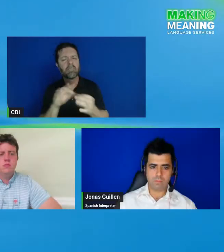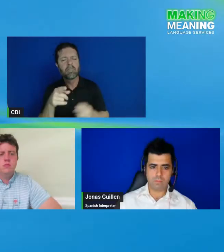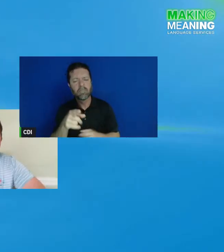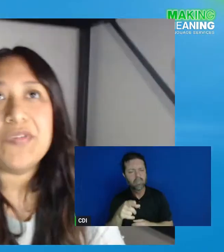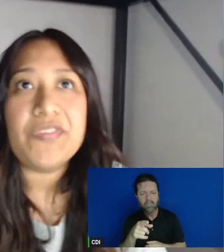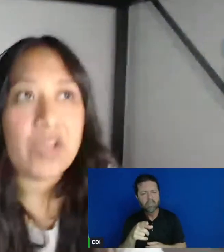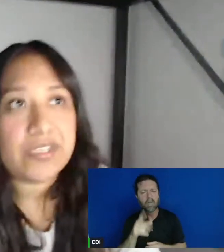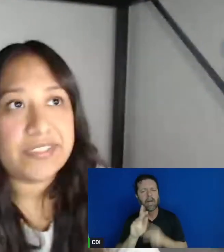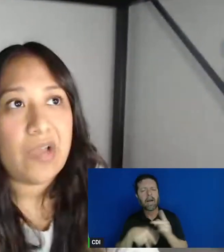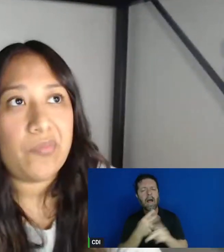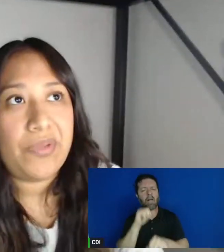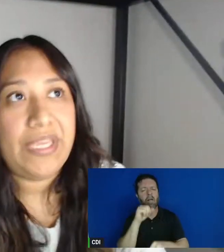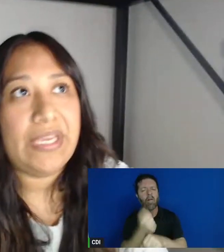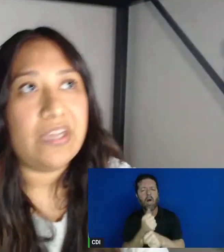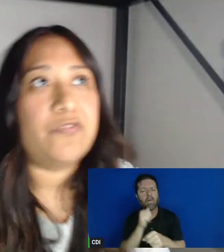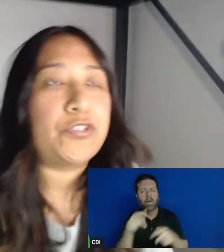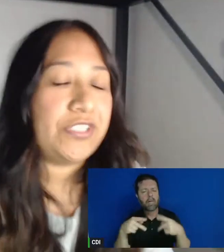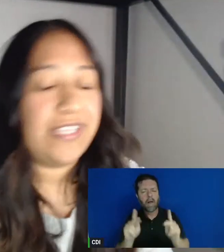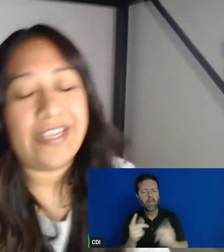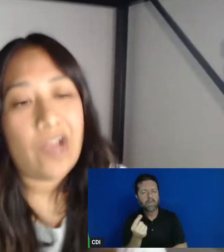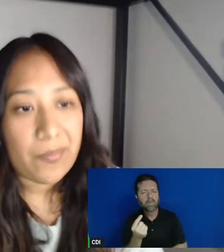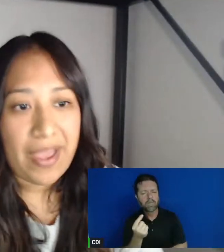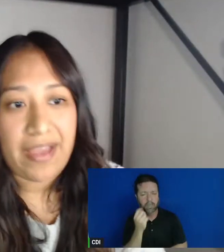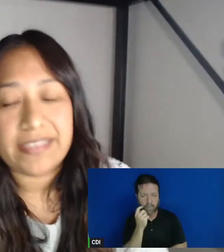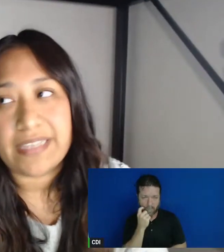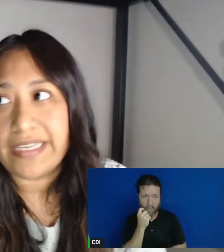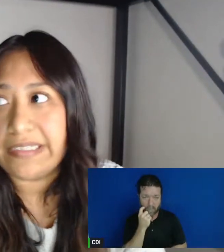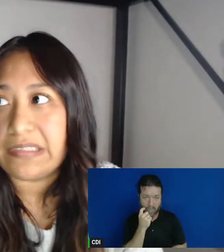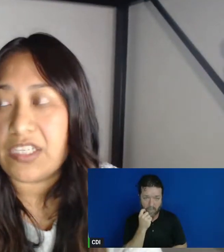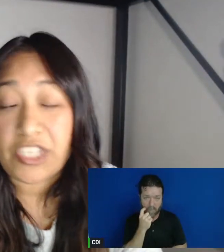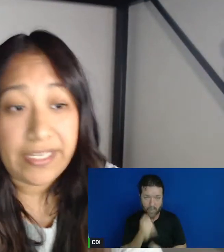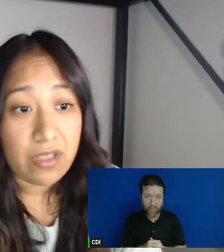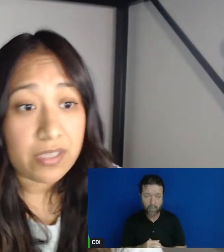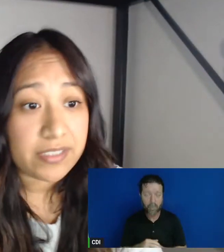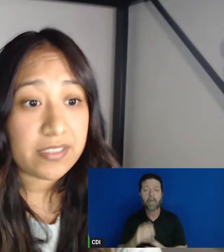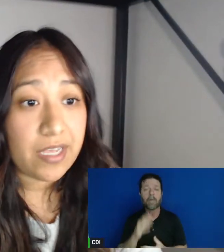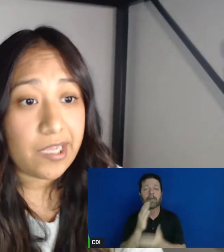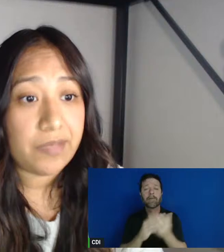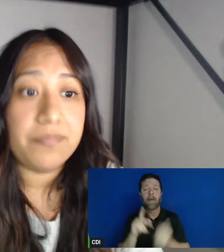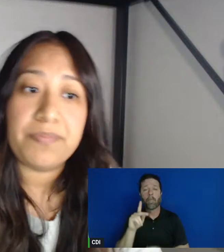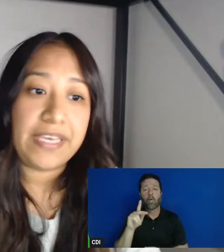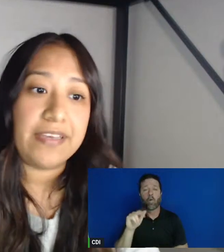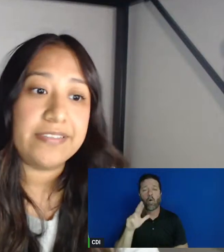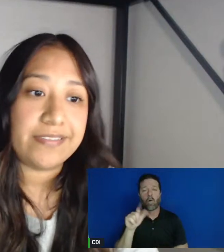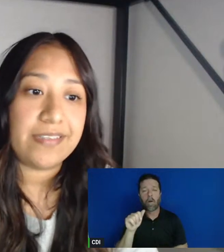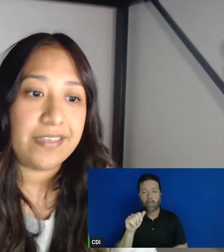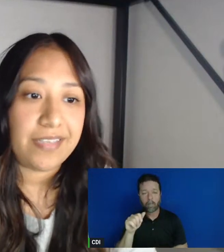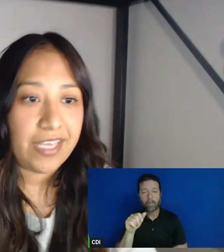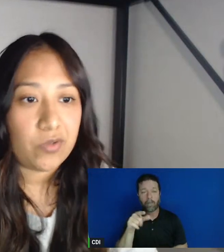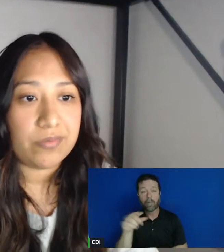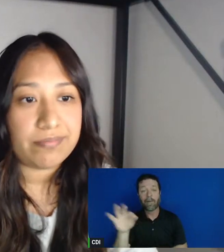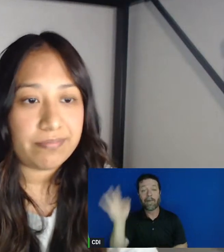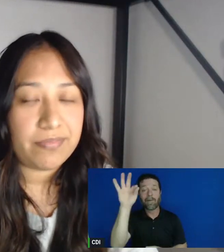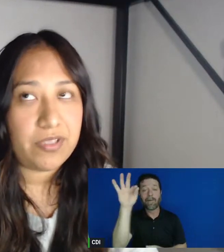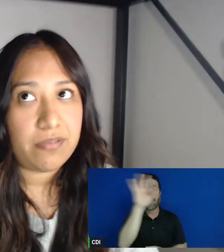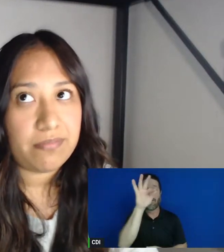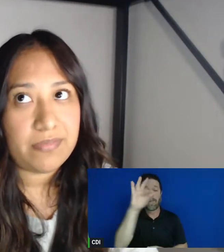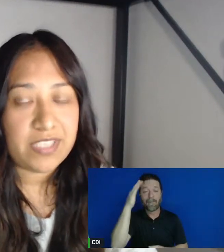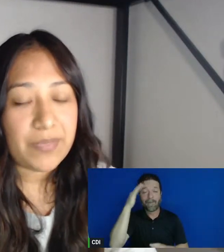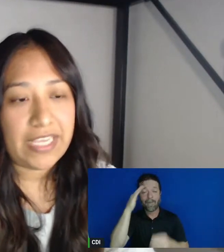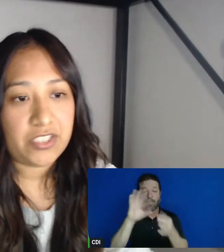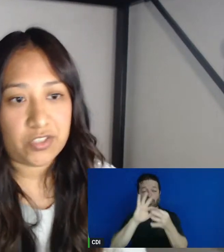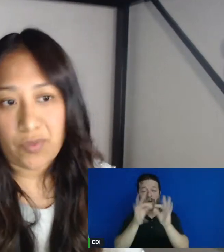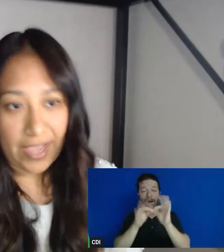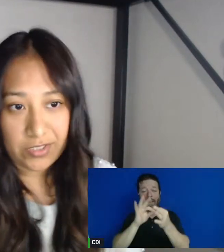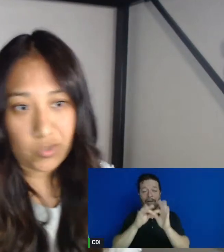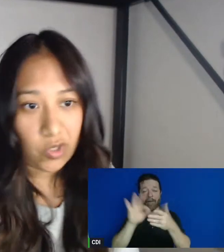so some of the locks that we unfortunately cannot pass is a chain lock, because